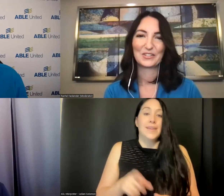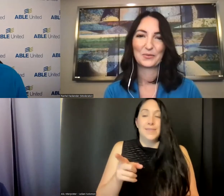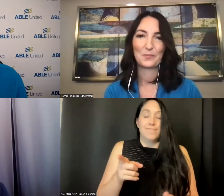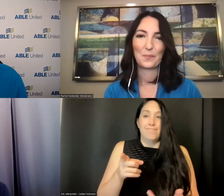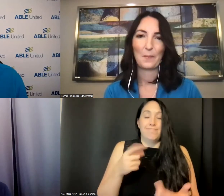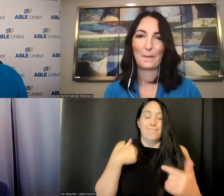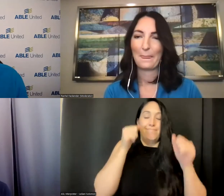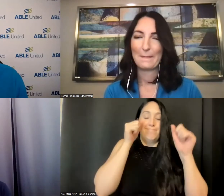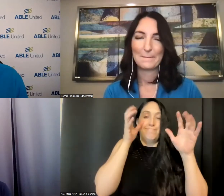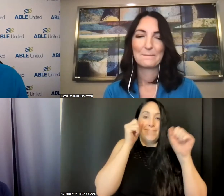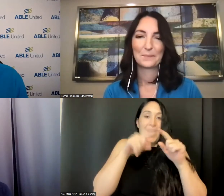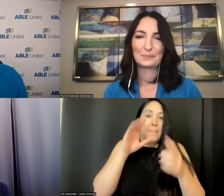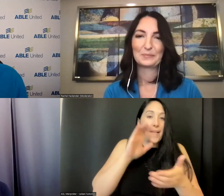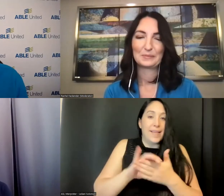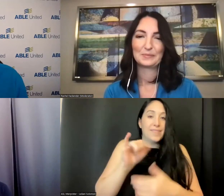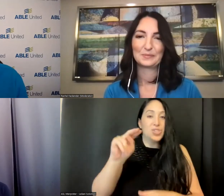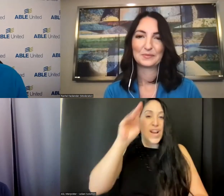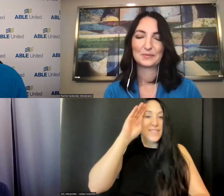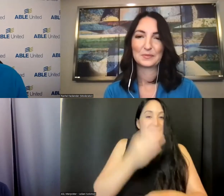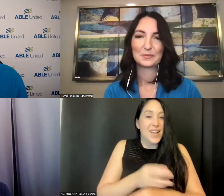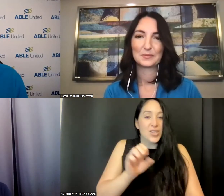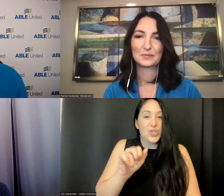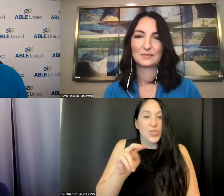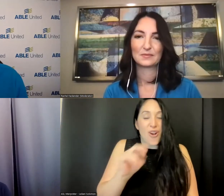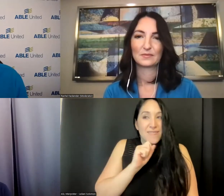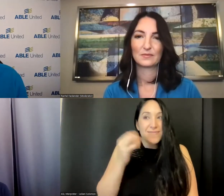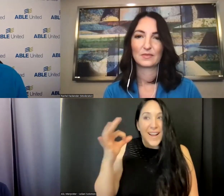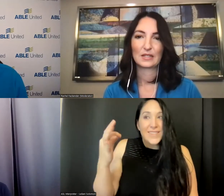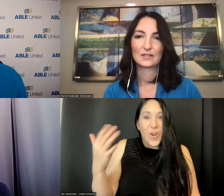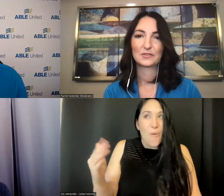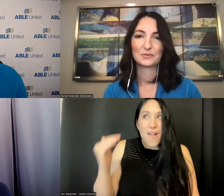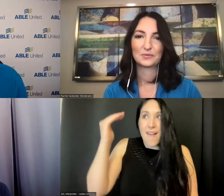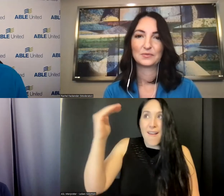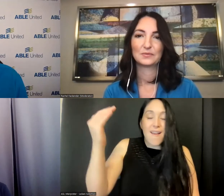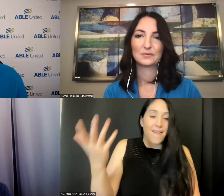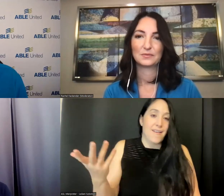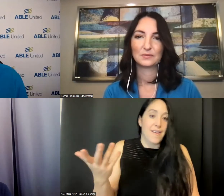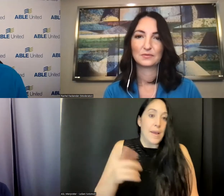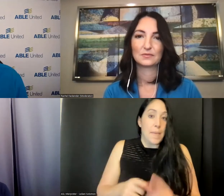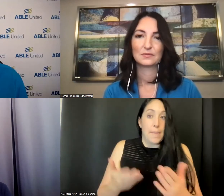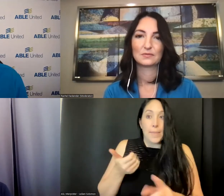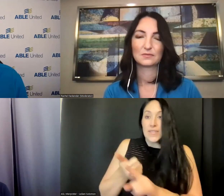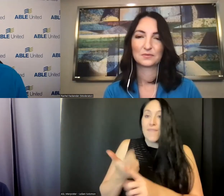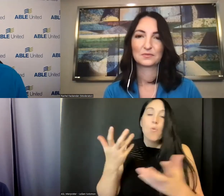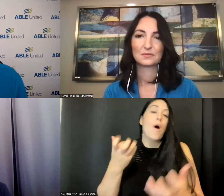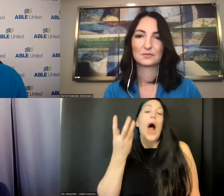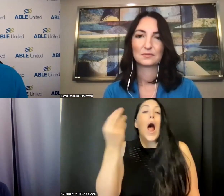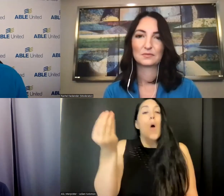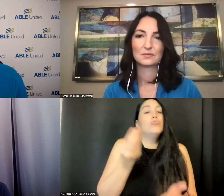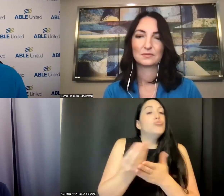blows my mind. But maybe she's like, okay, maybe he wants to go to the mall and go shopping and using that